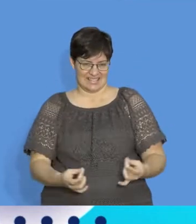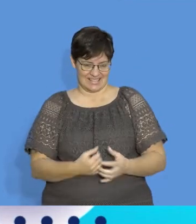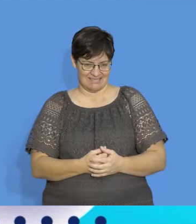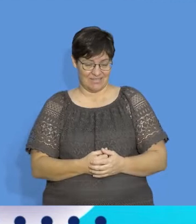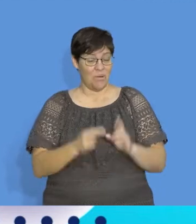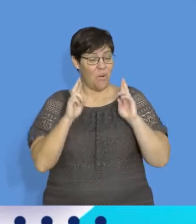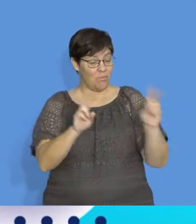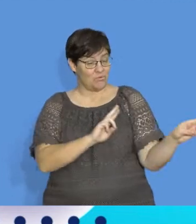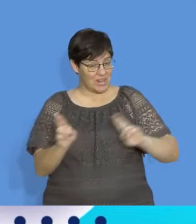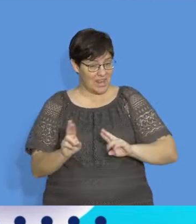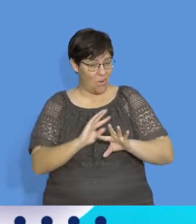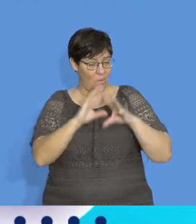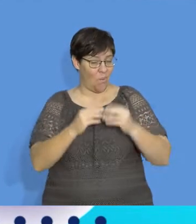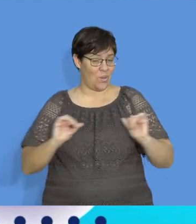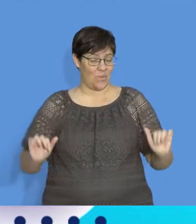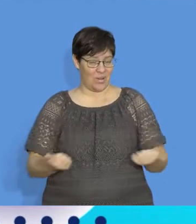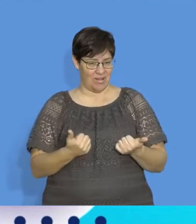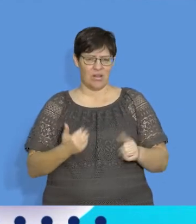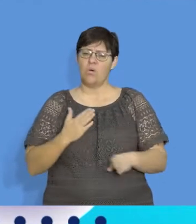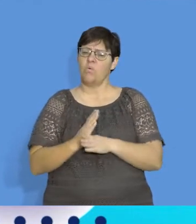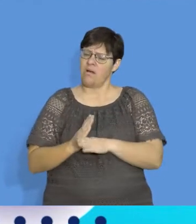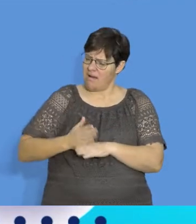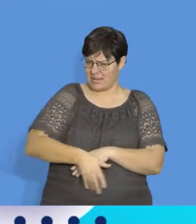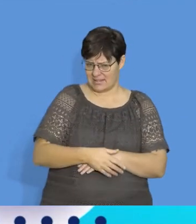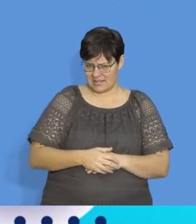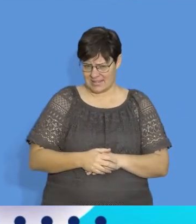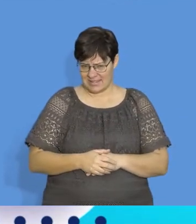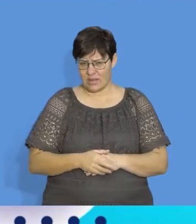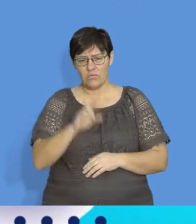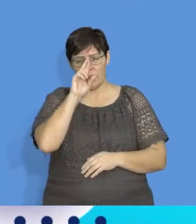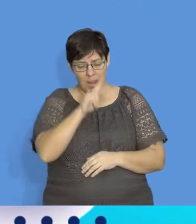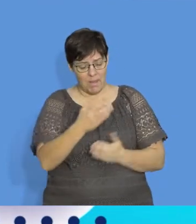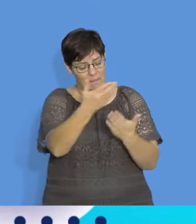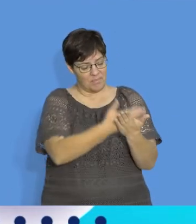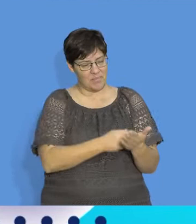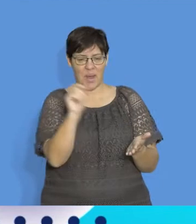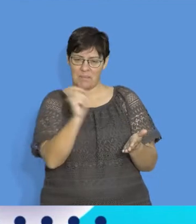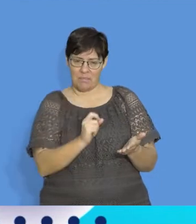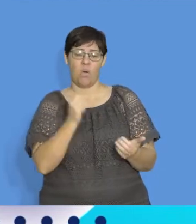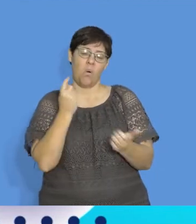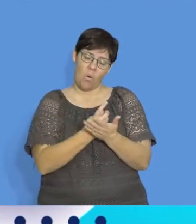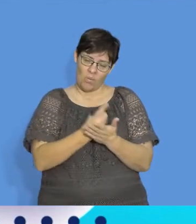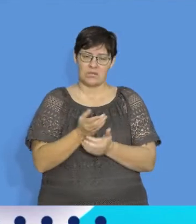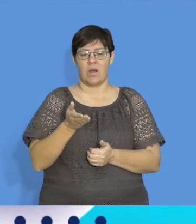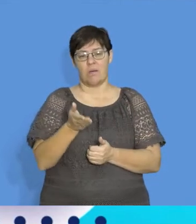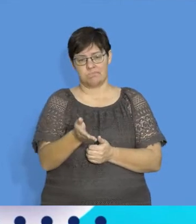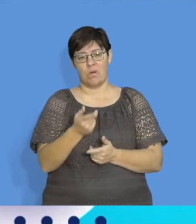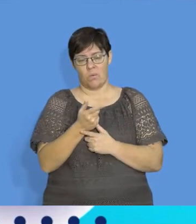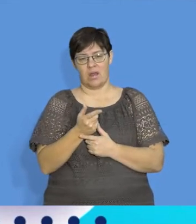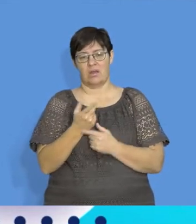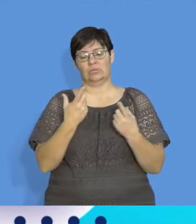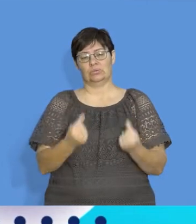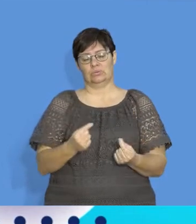of the statistics. I hope you're ready and everything's going well, and keep working hard, and remember to have a pen and paper when you do your